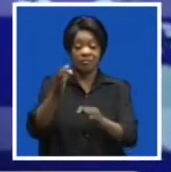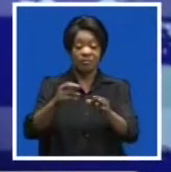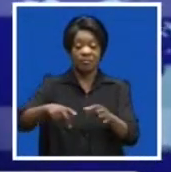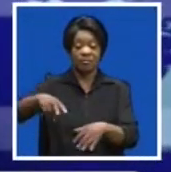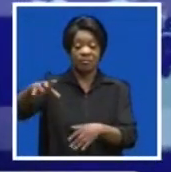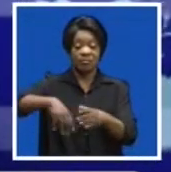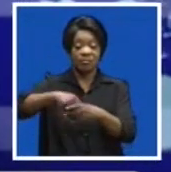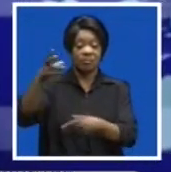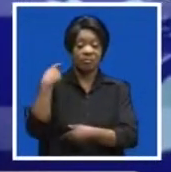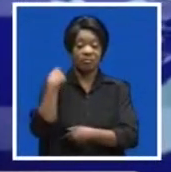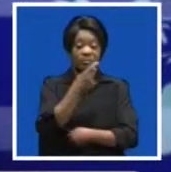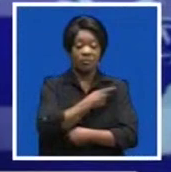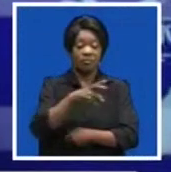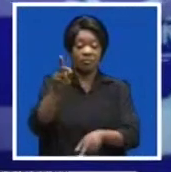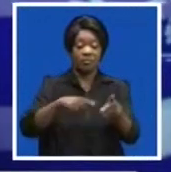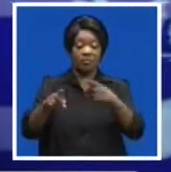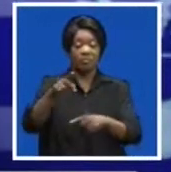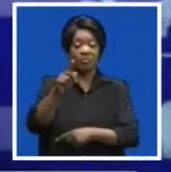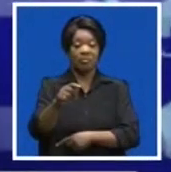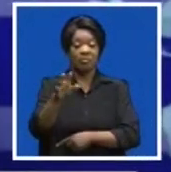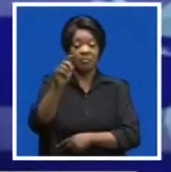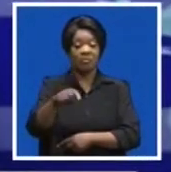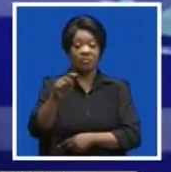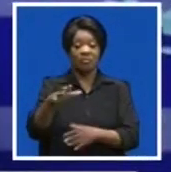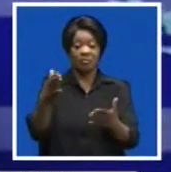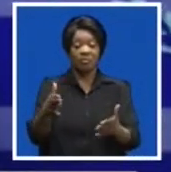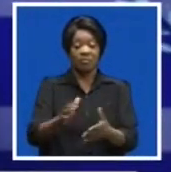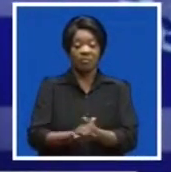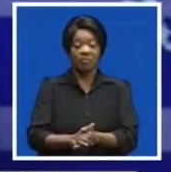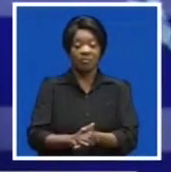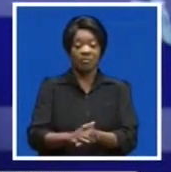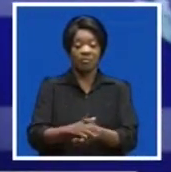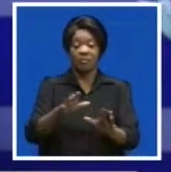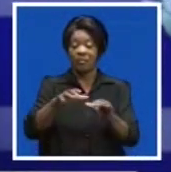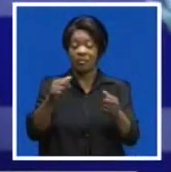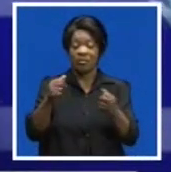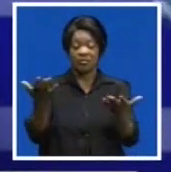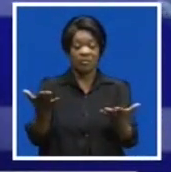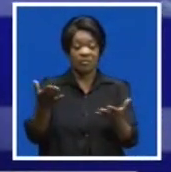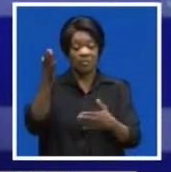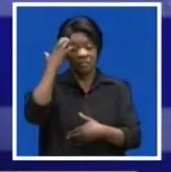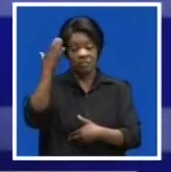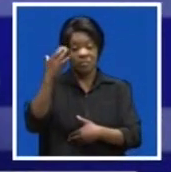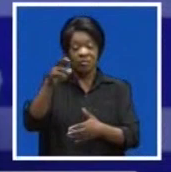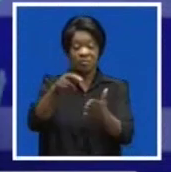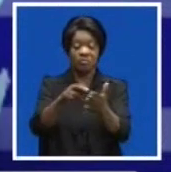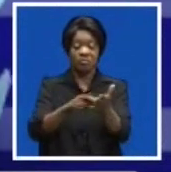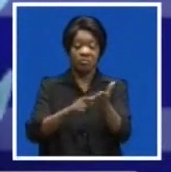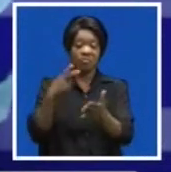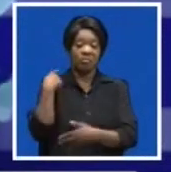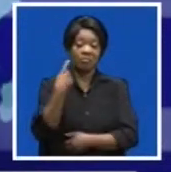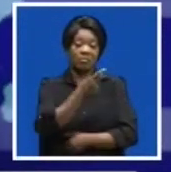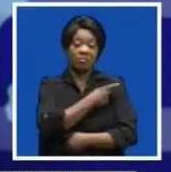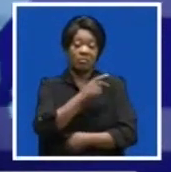Mr. Mwitwa said people making such demands are aliens to the rules of Parliament. He also stated that his party is